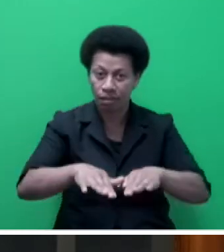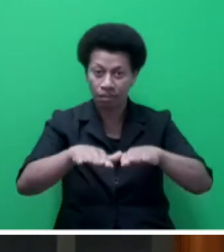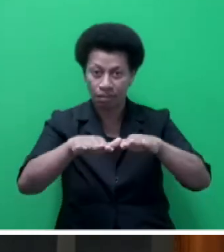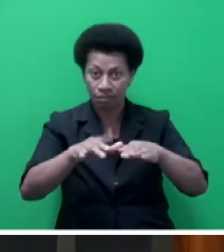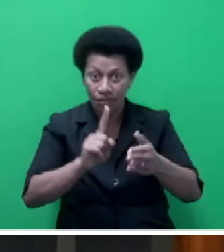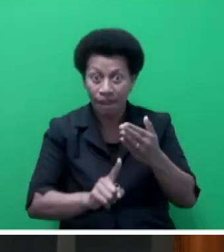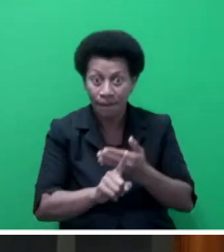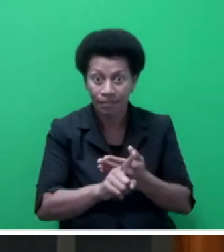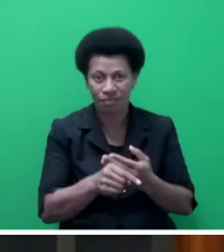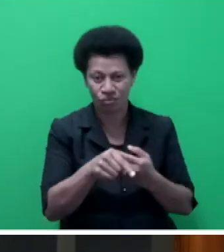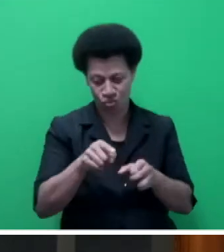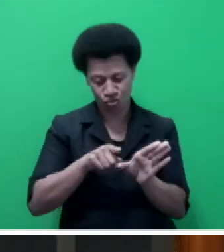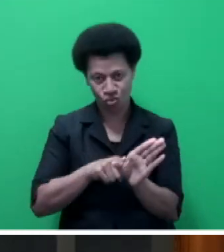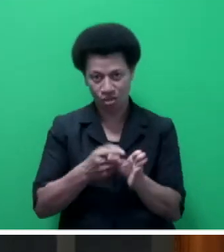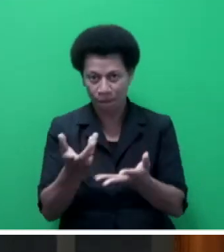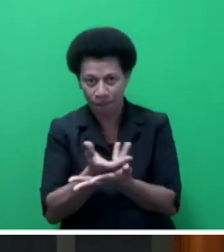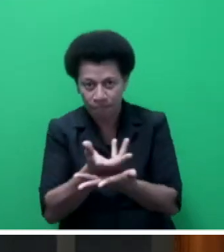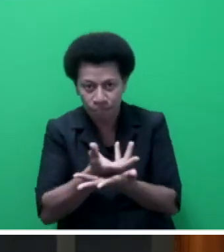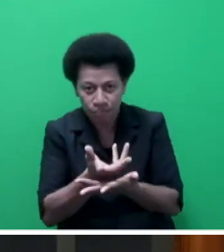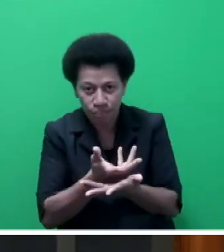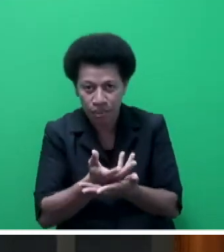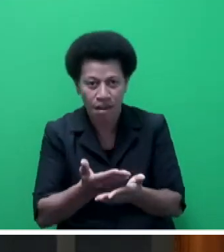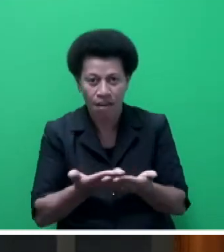our youths approach this global issue.